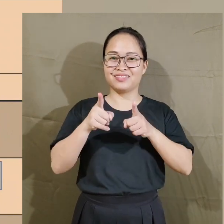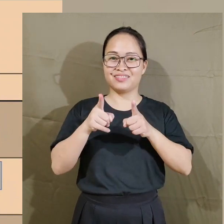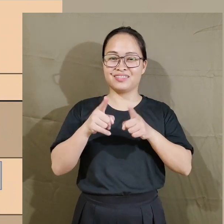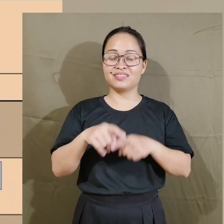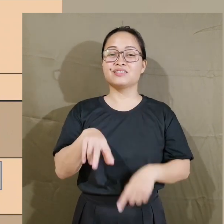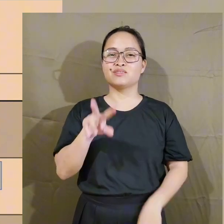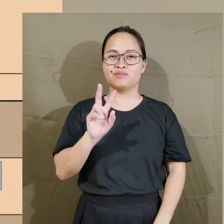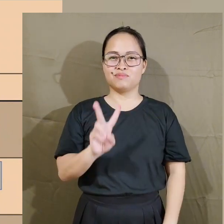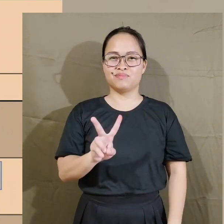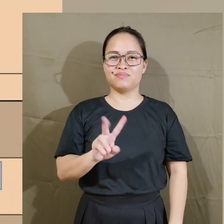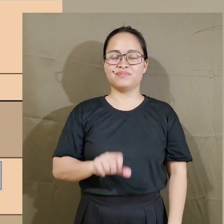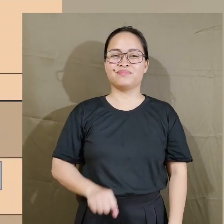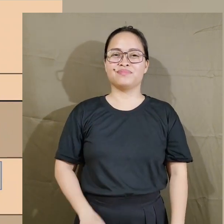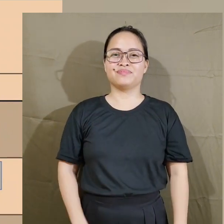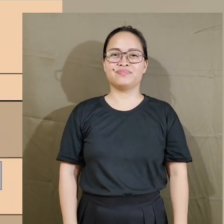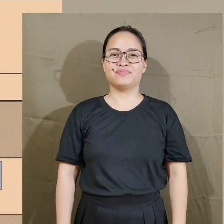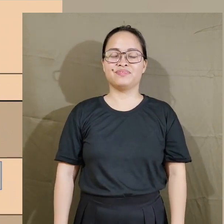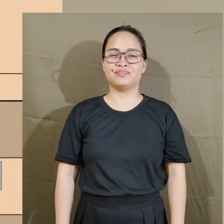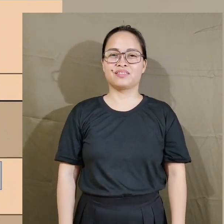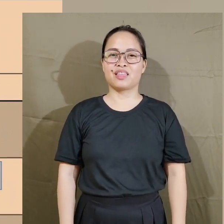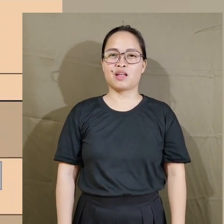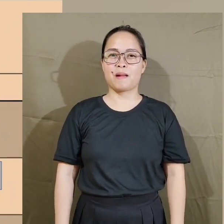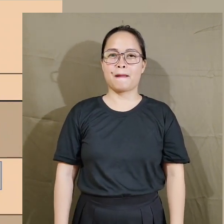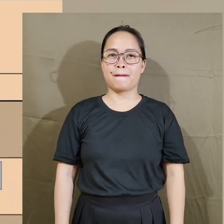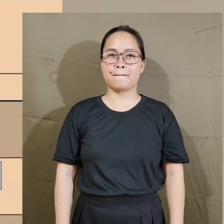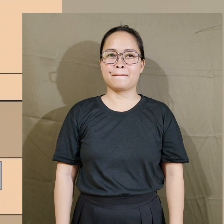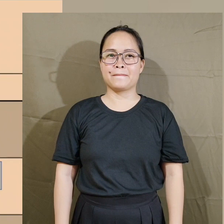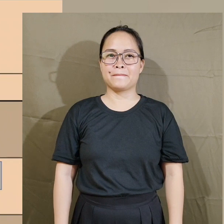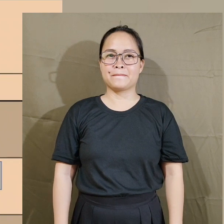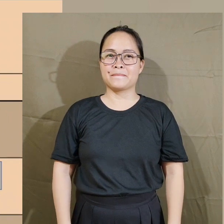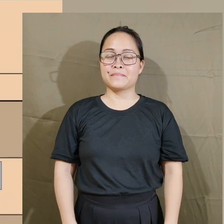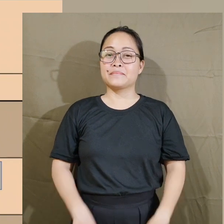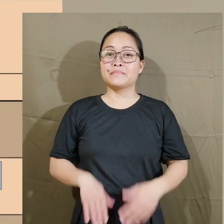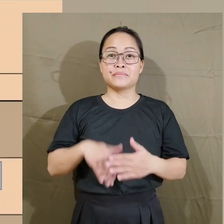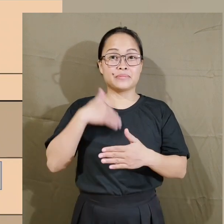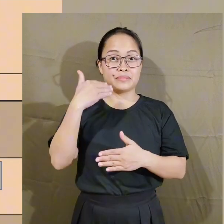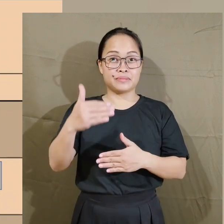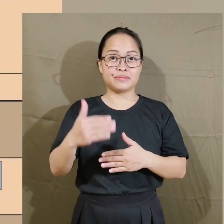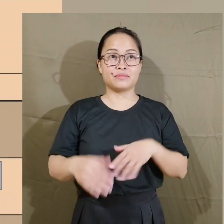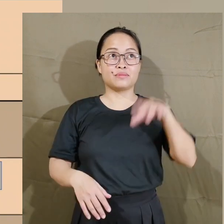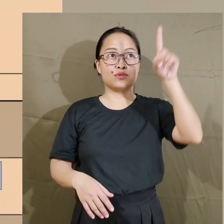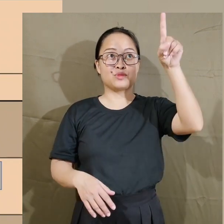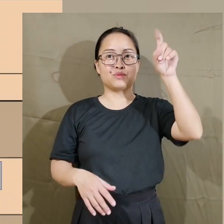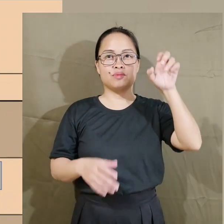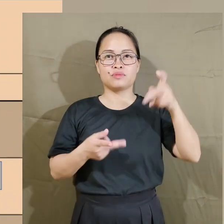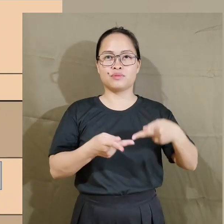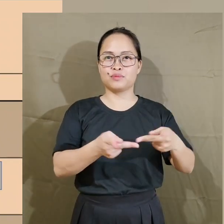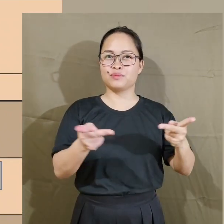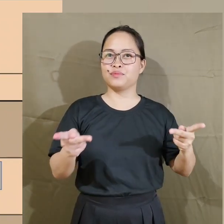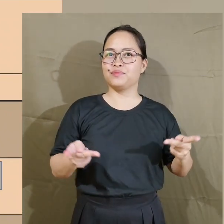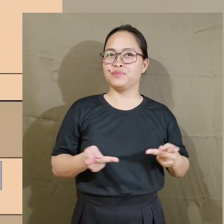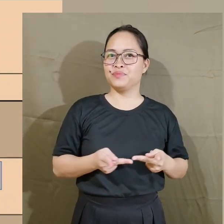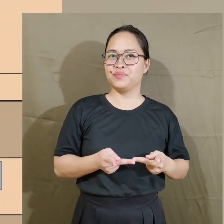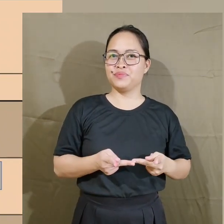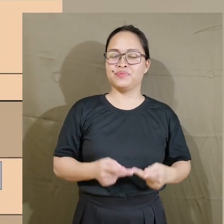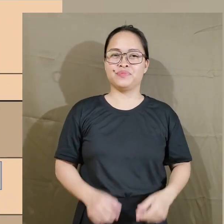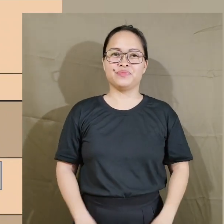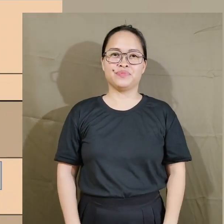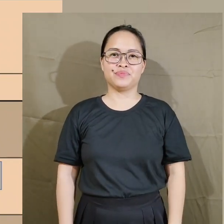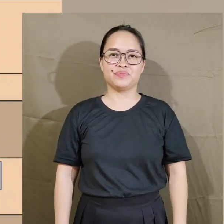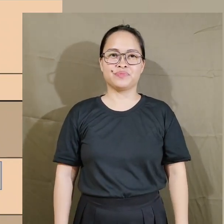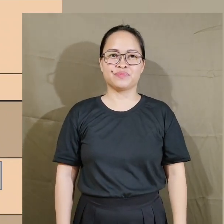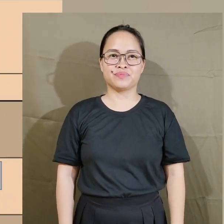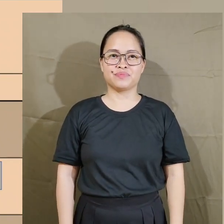The answer is 2. Then subtract the numbers under the